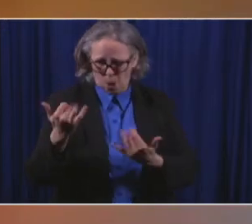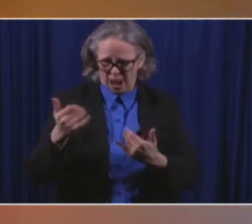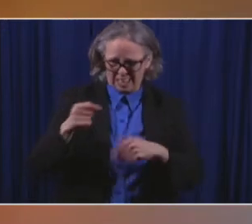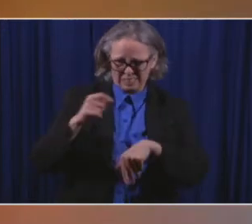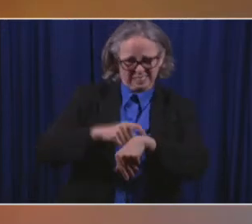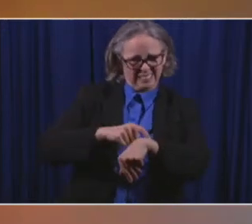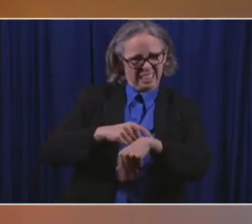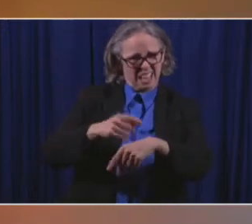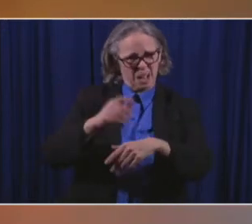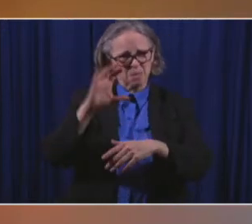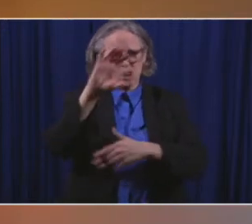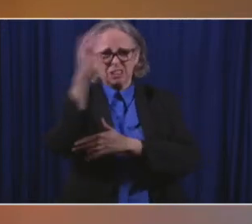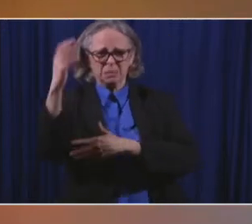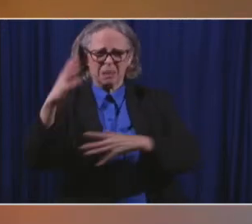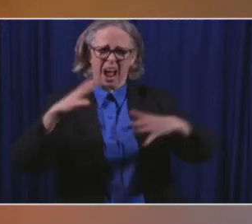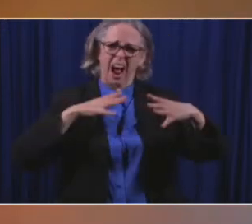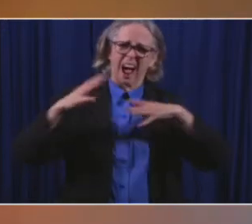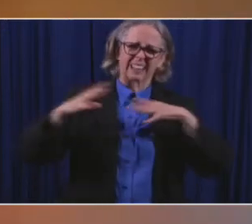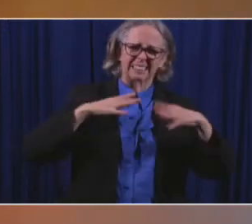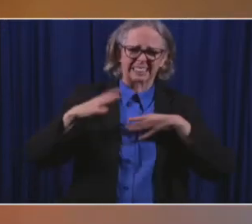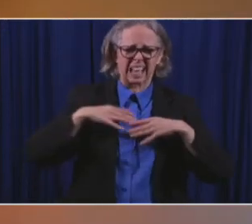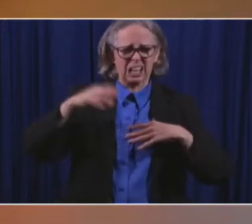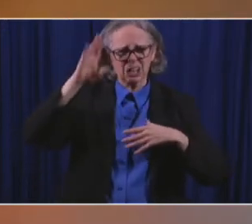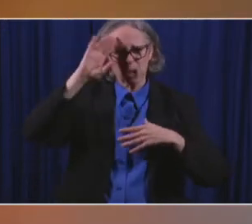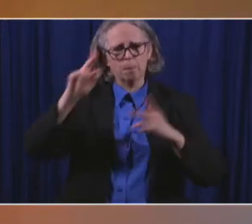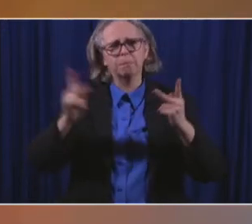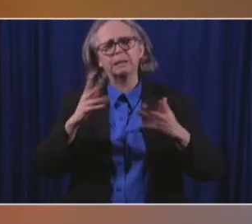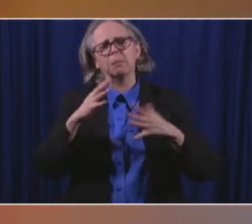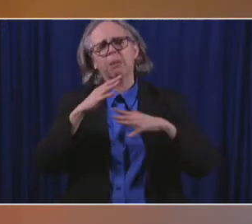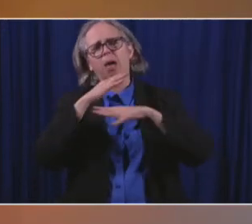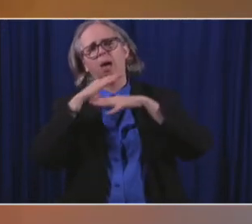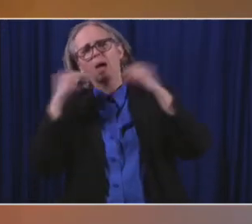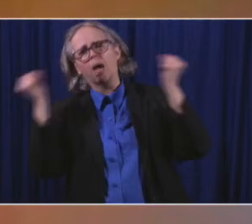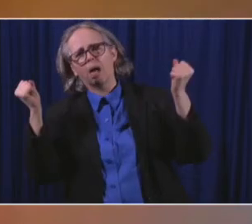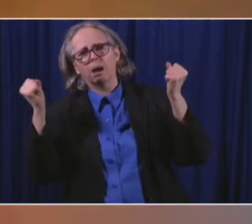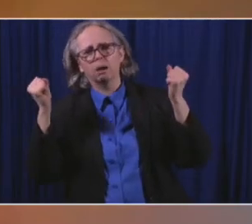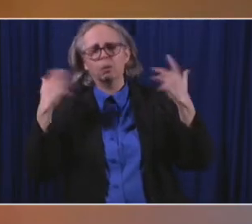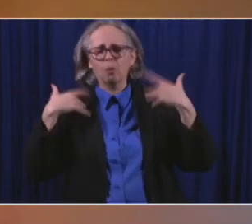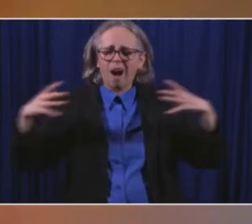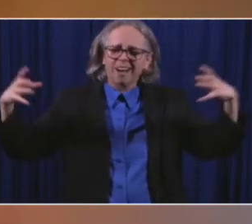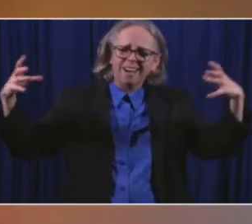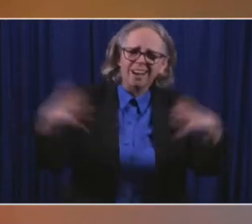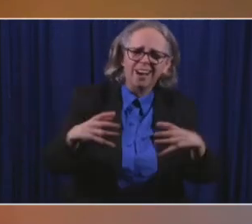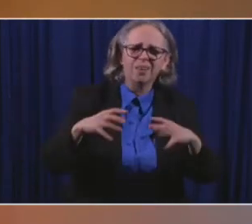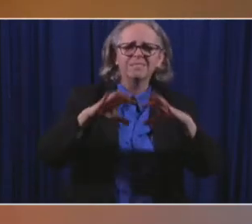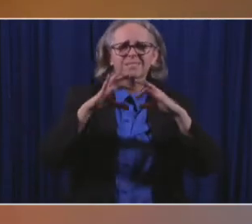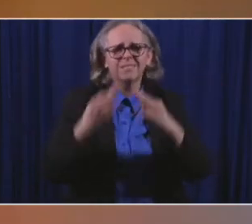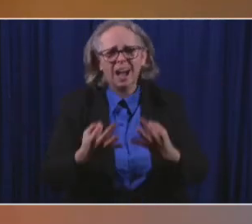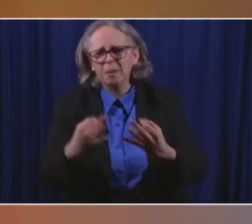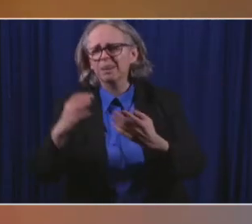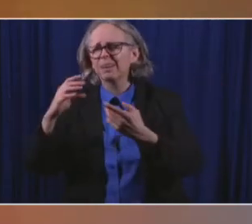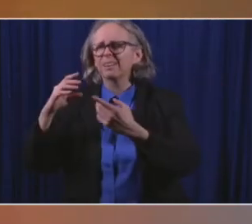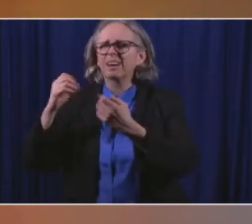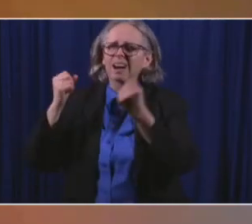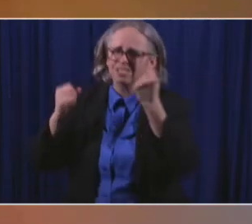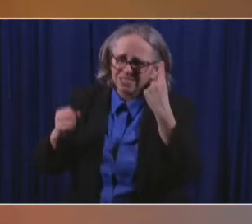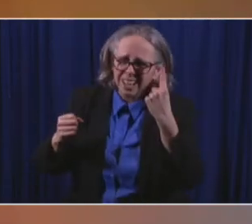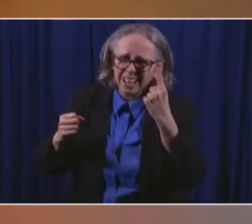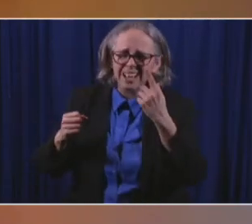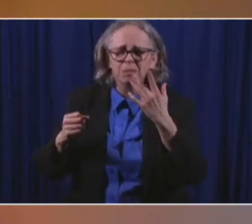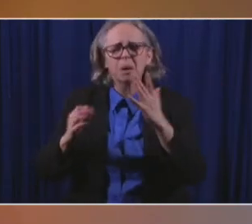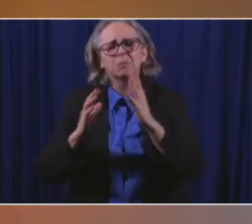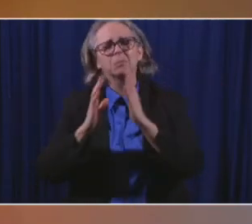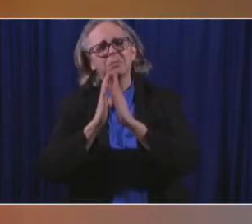to gather and kind of get past this, but if we don't do what needs to happen, then we're just going to see this elongated further into 2021.